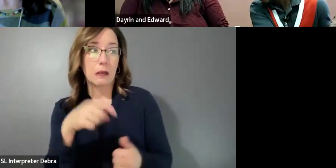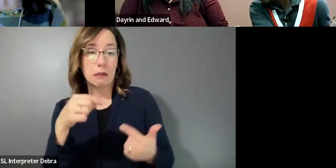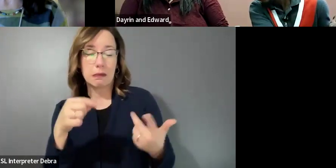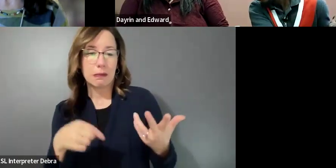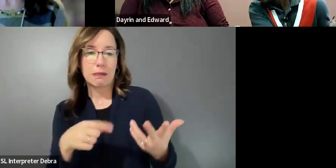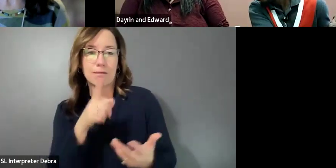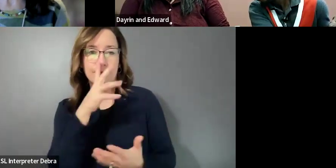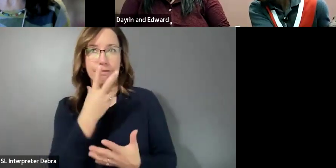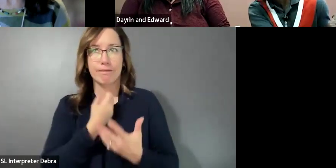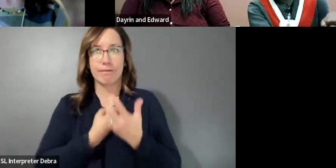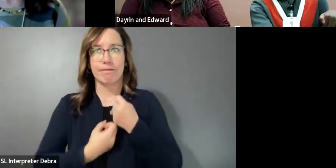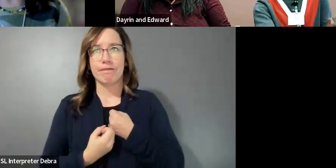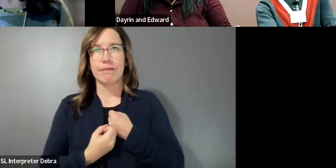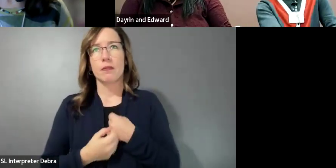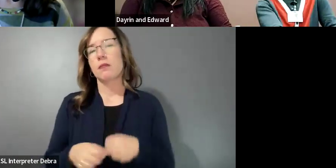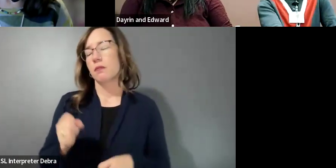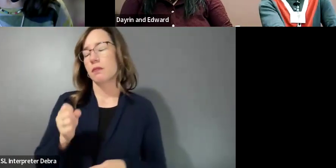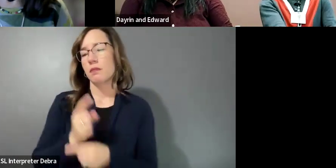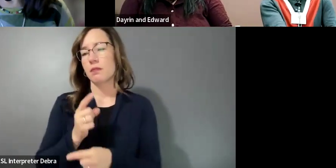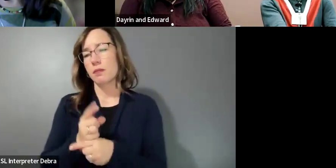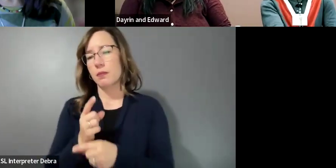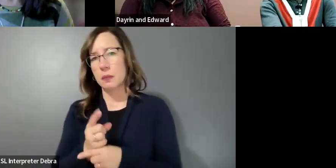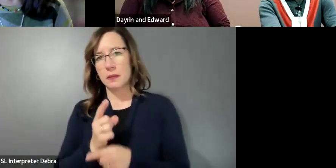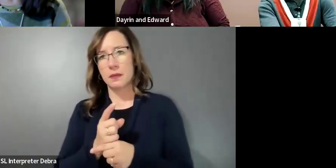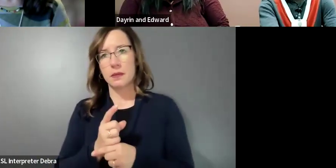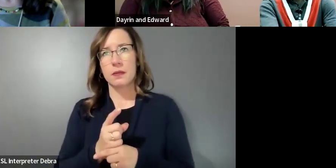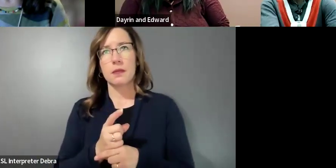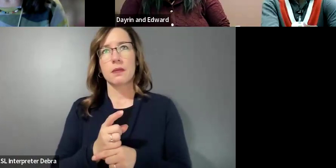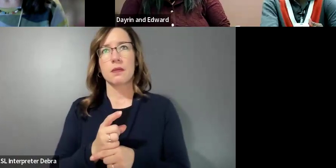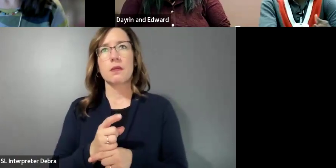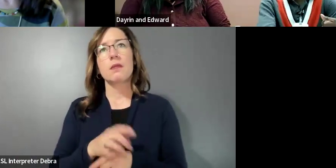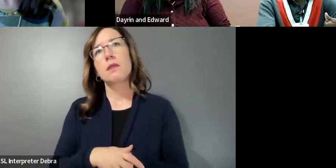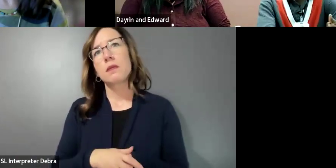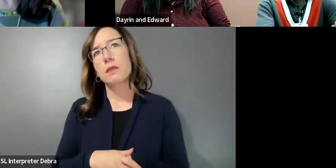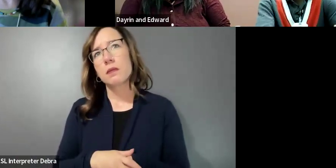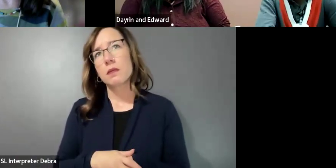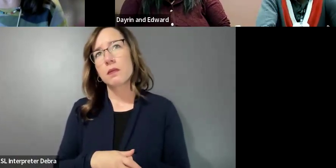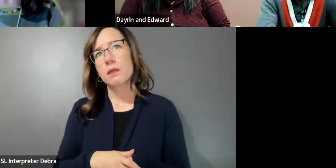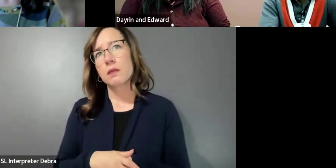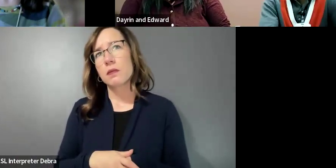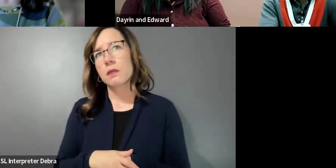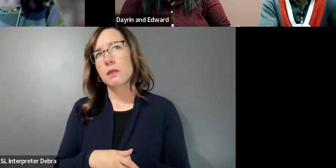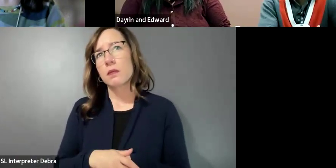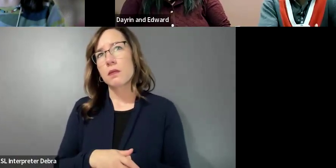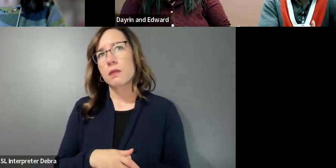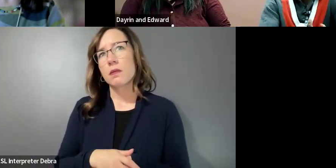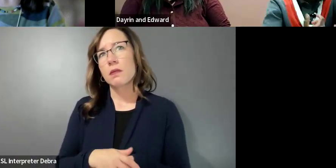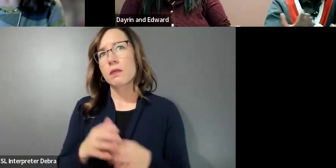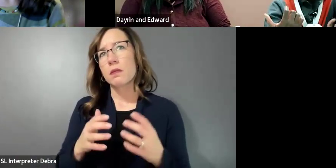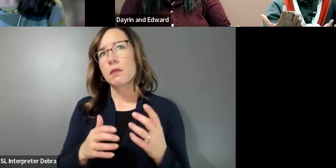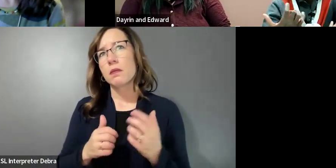you. That's right. That's one of the most important